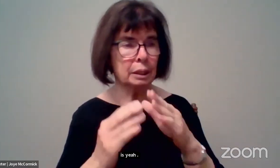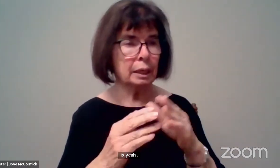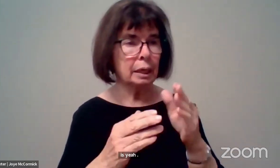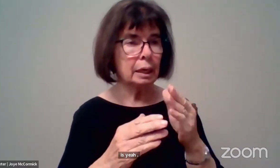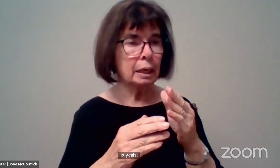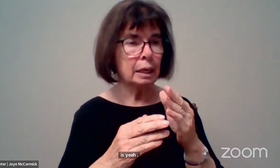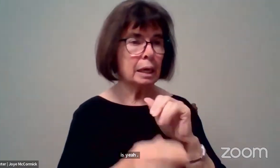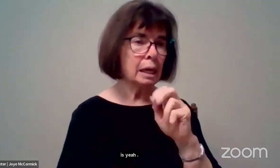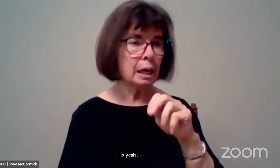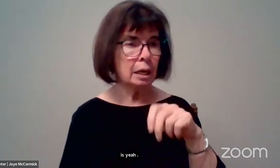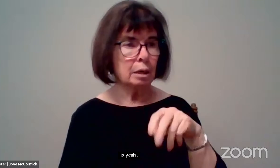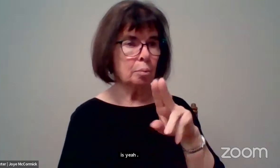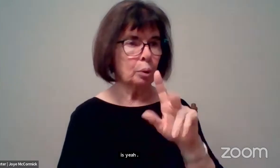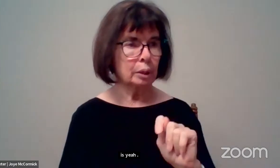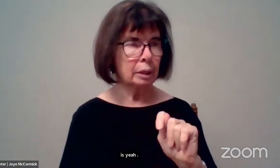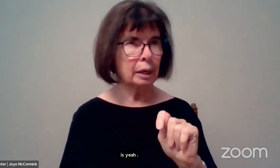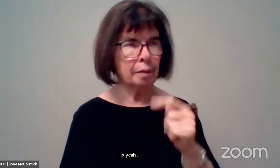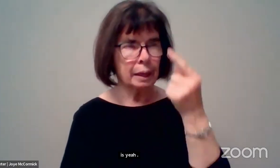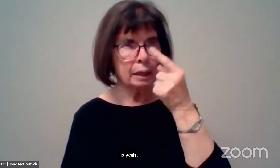sort of,